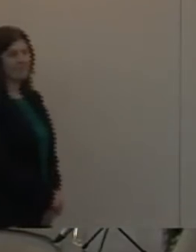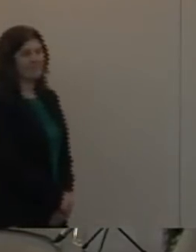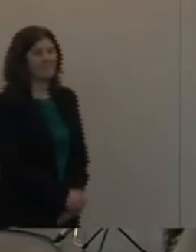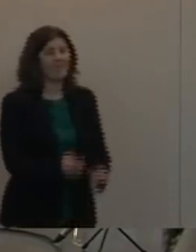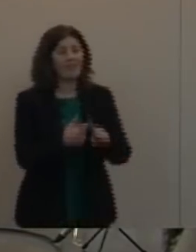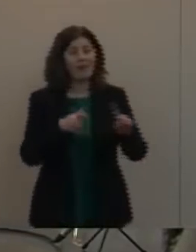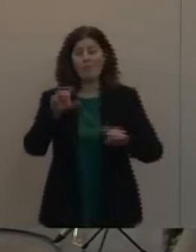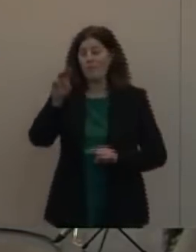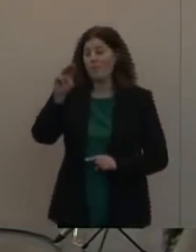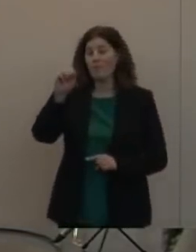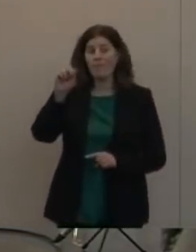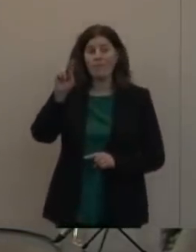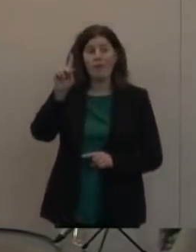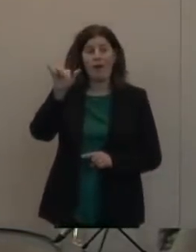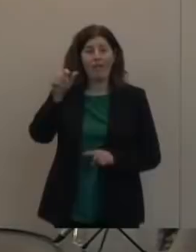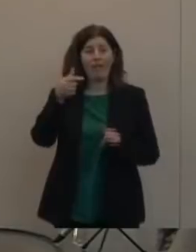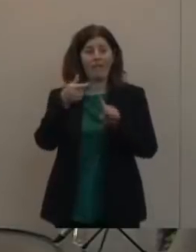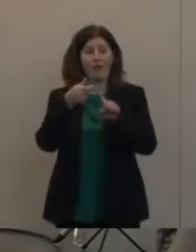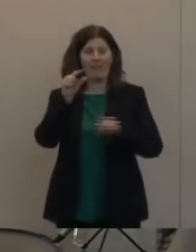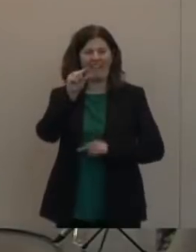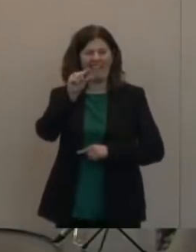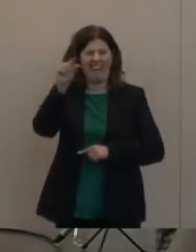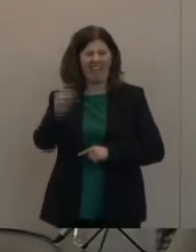unmuted. Go ahead and ask your question.